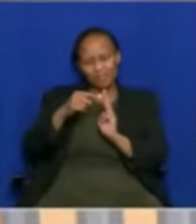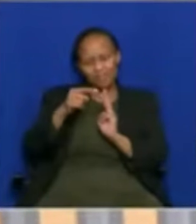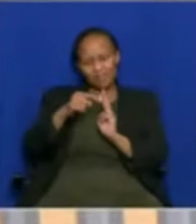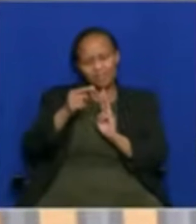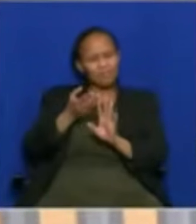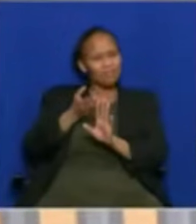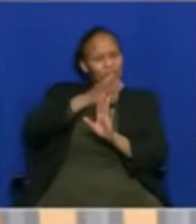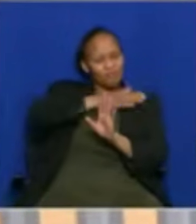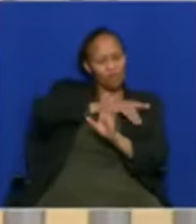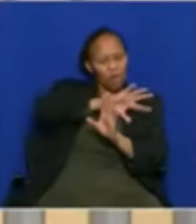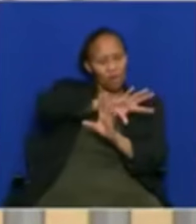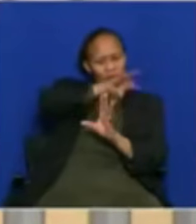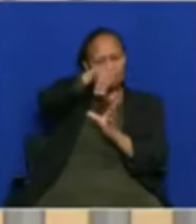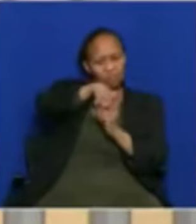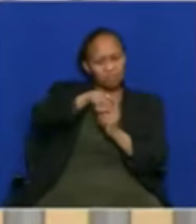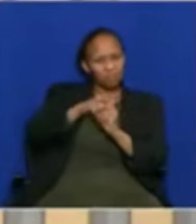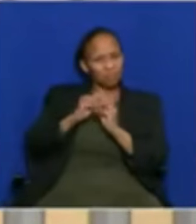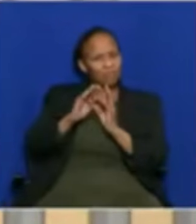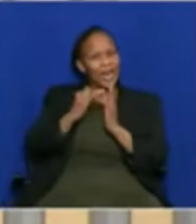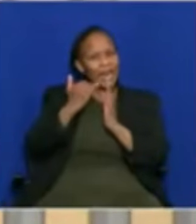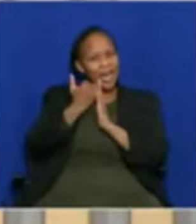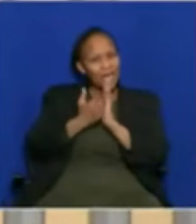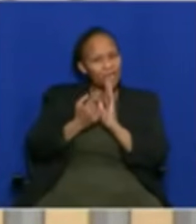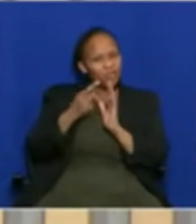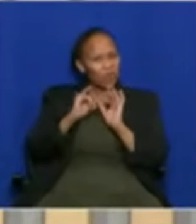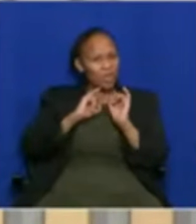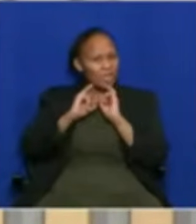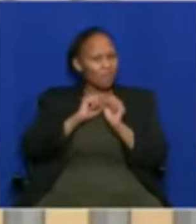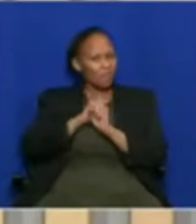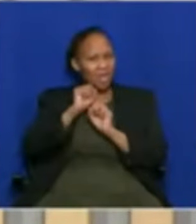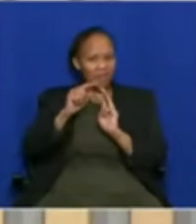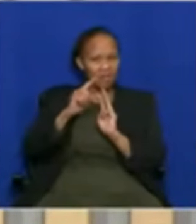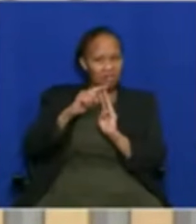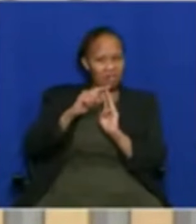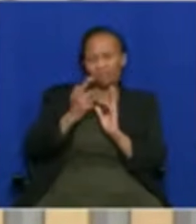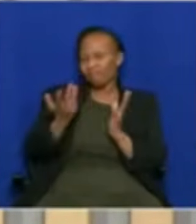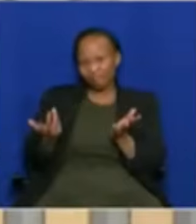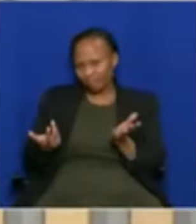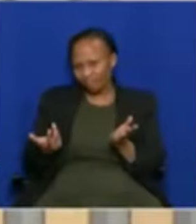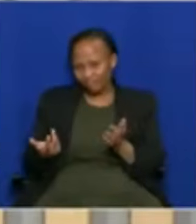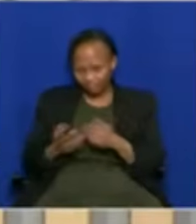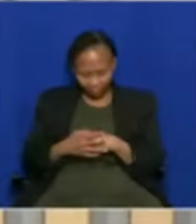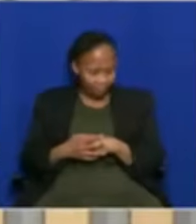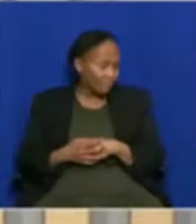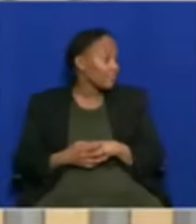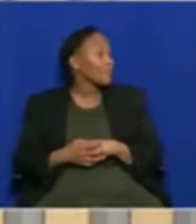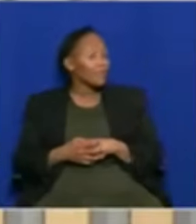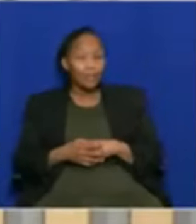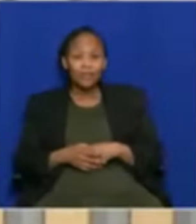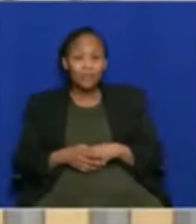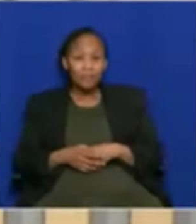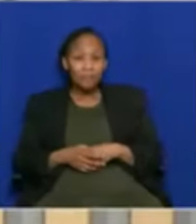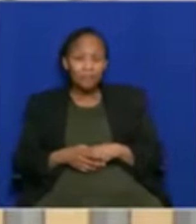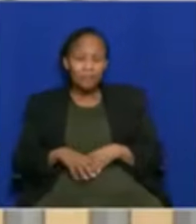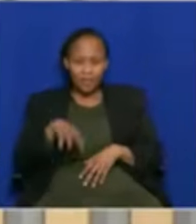Yes. Thank you. Acknowledged. So remember, we're still dealing with General Khan's affidavit where he